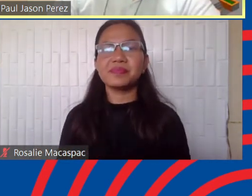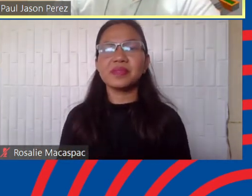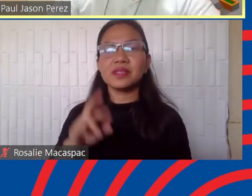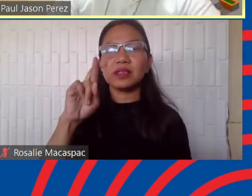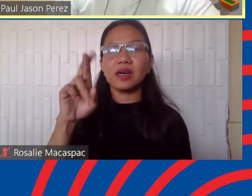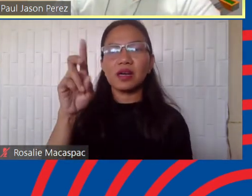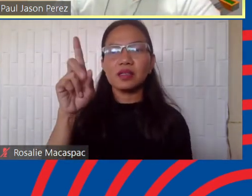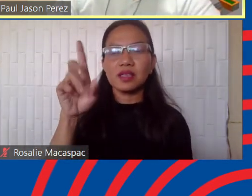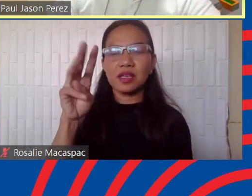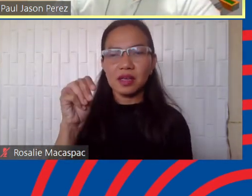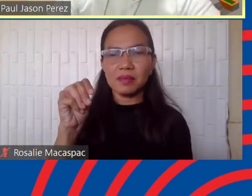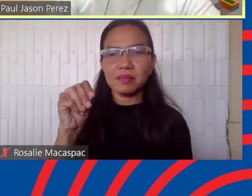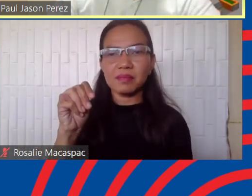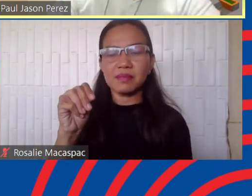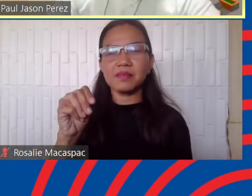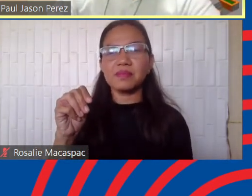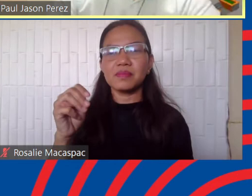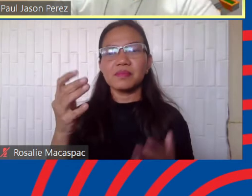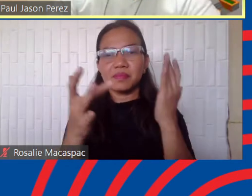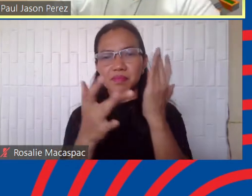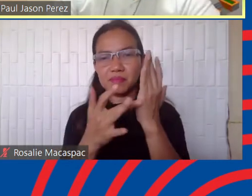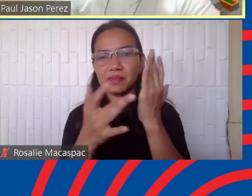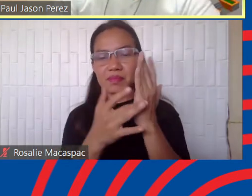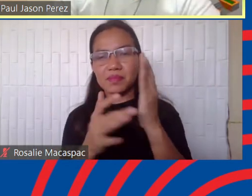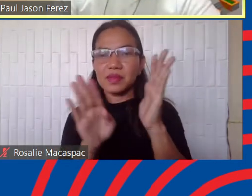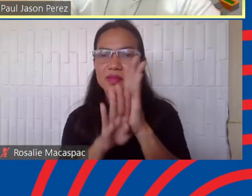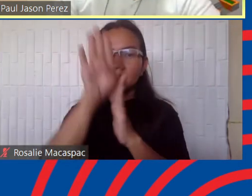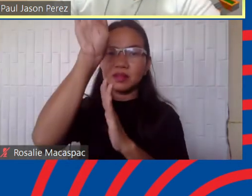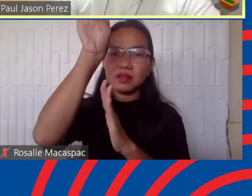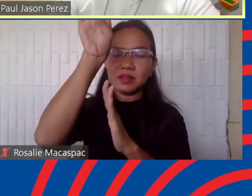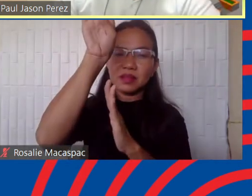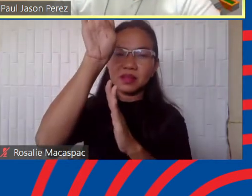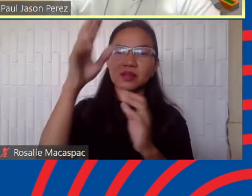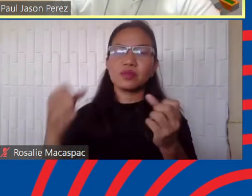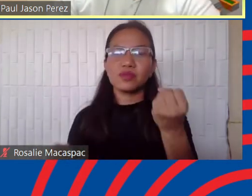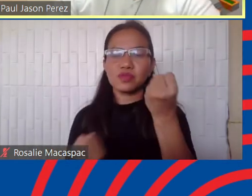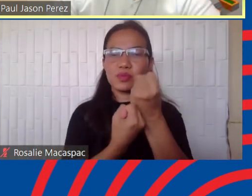into archives innovation to support online learning.